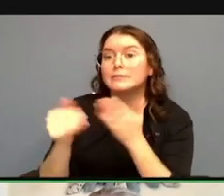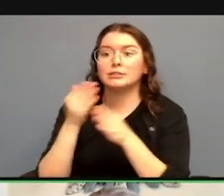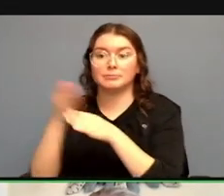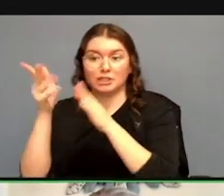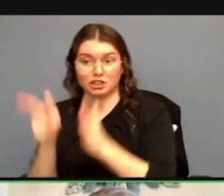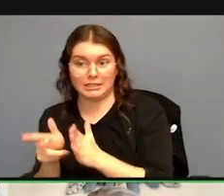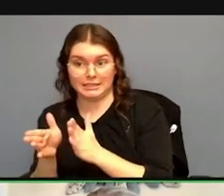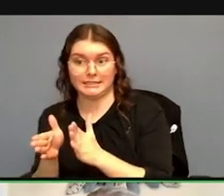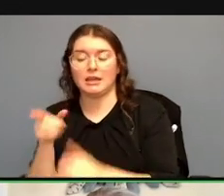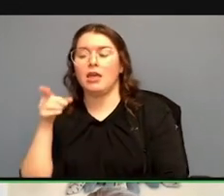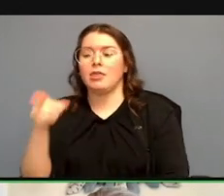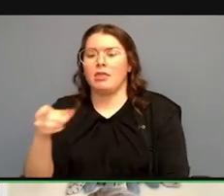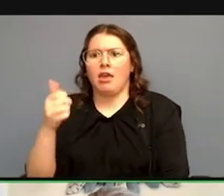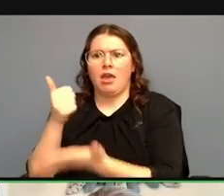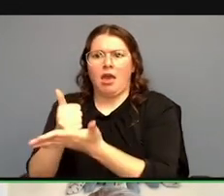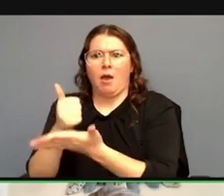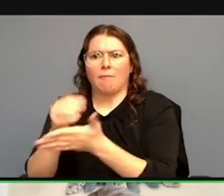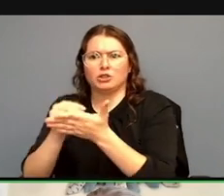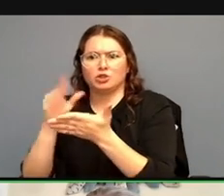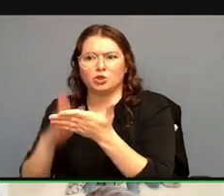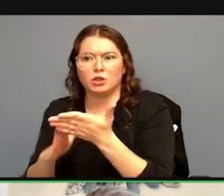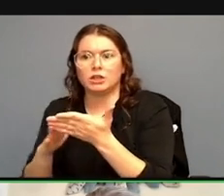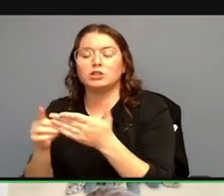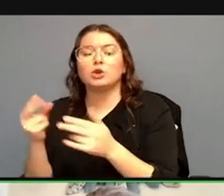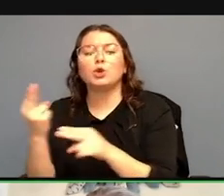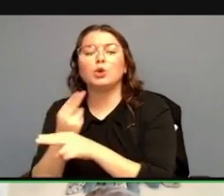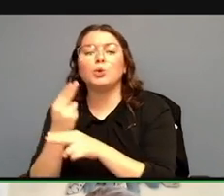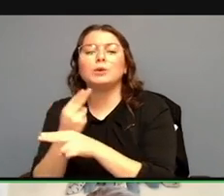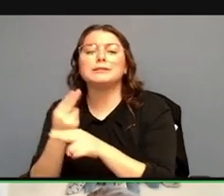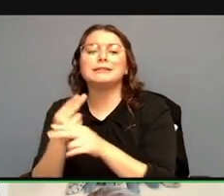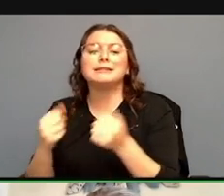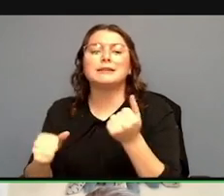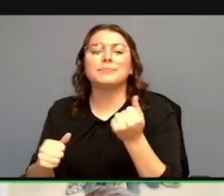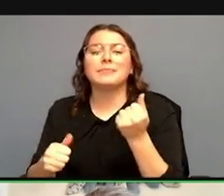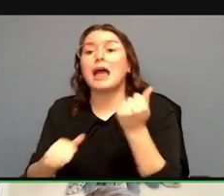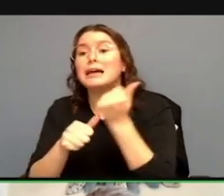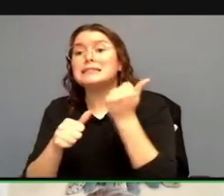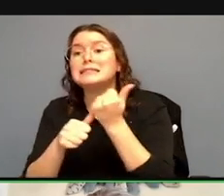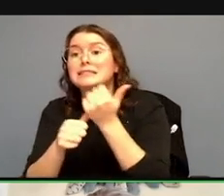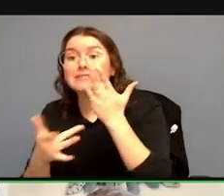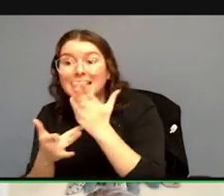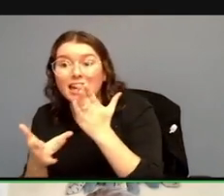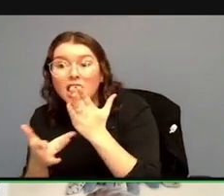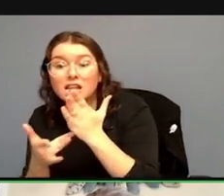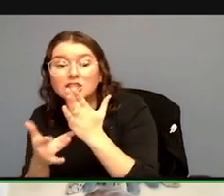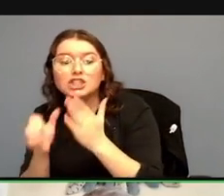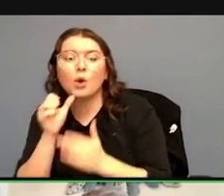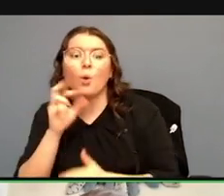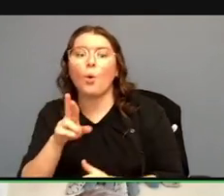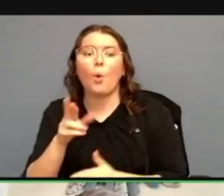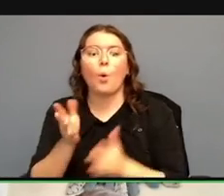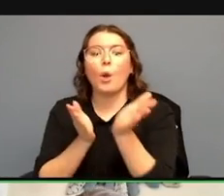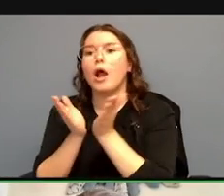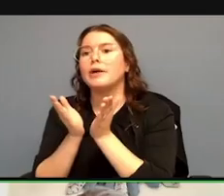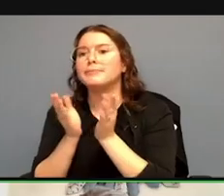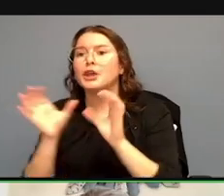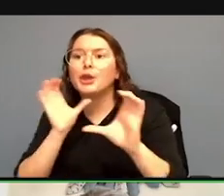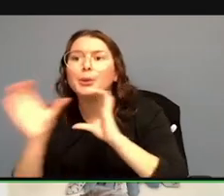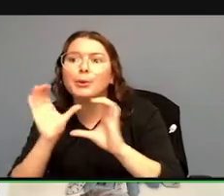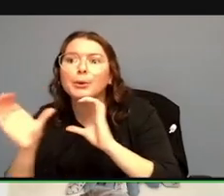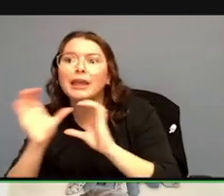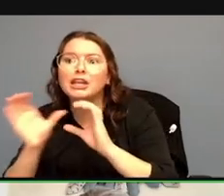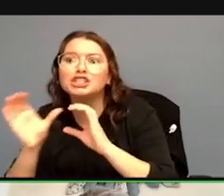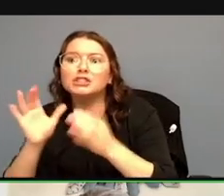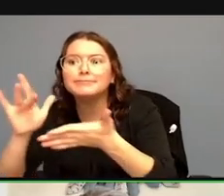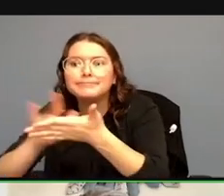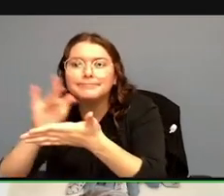helps a student who uses assistive technology or a communication device to communicate. We might see that